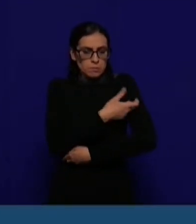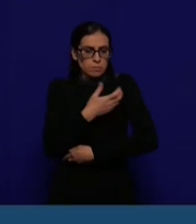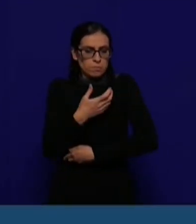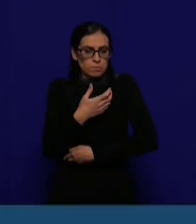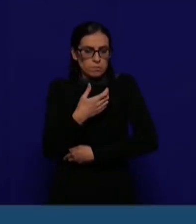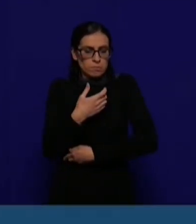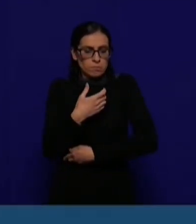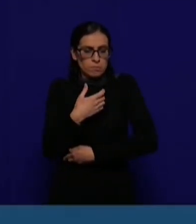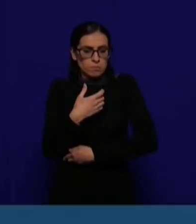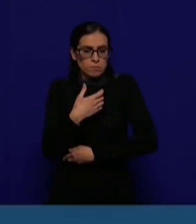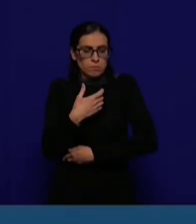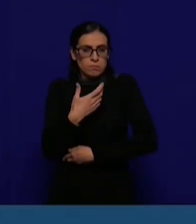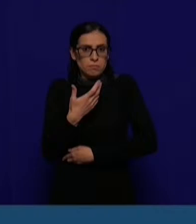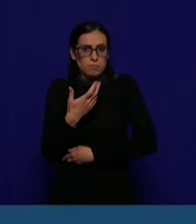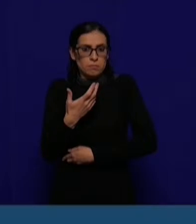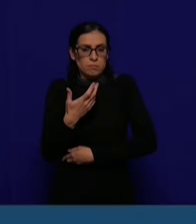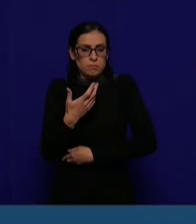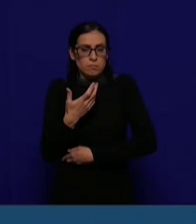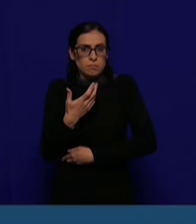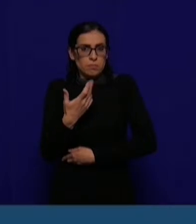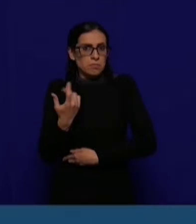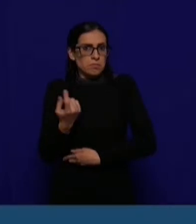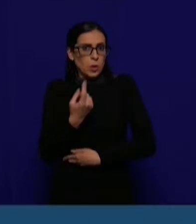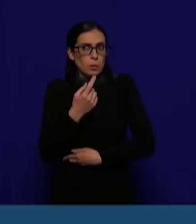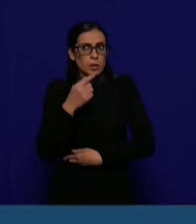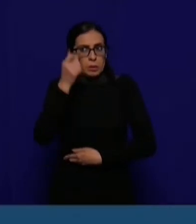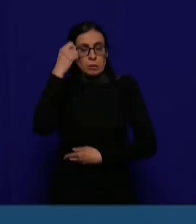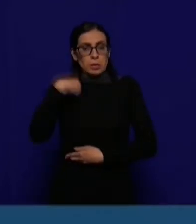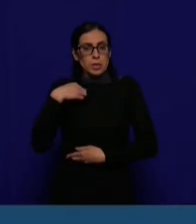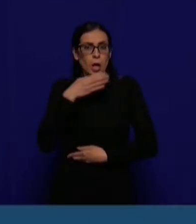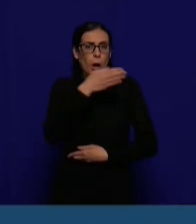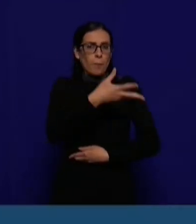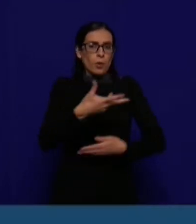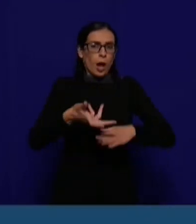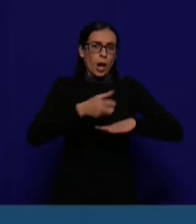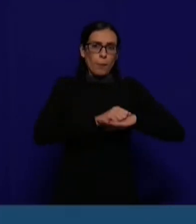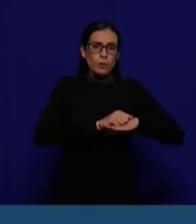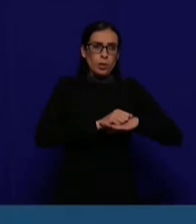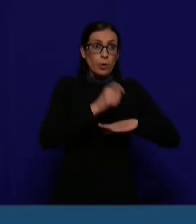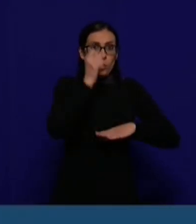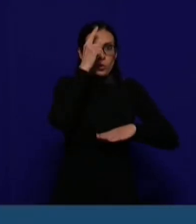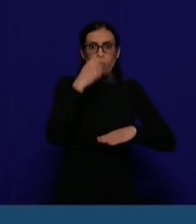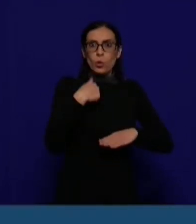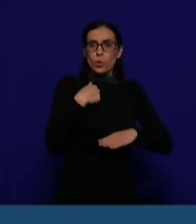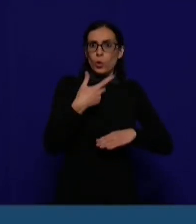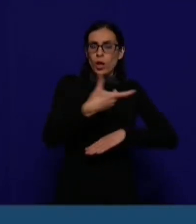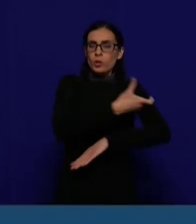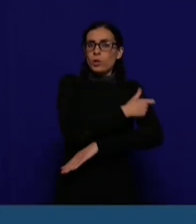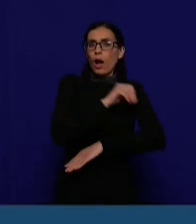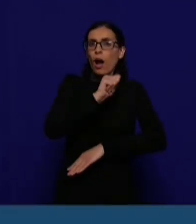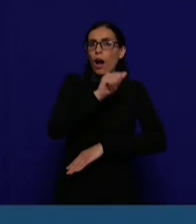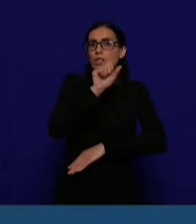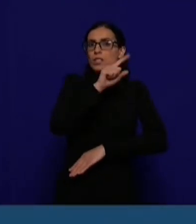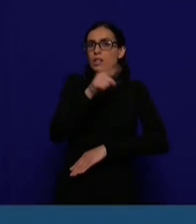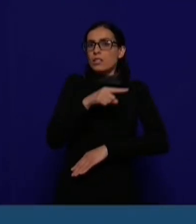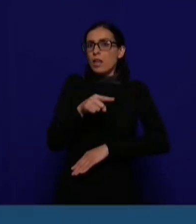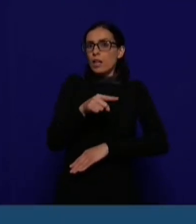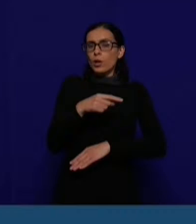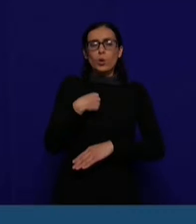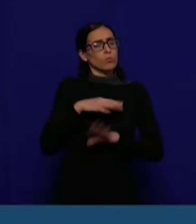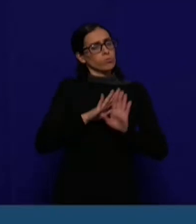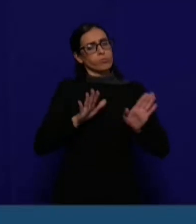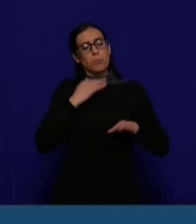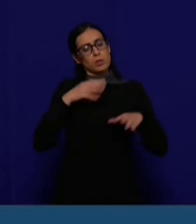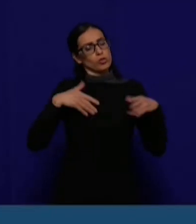daħlu rapporti li hemm min qed jirrifluta li jagħmel dan kif ikun hemmhekk. X'qed isir minnhom? Huma jingħataw xejn jekk